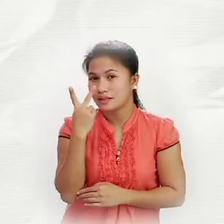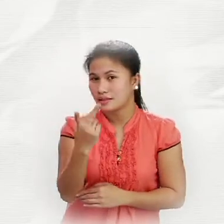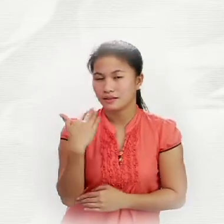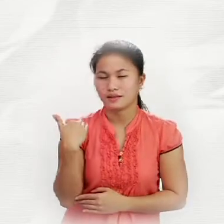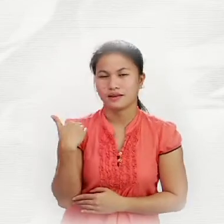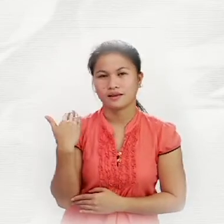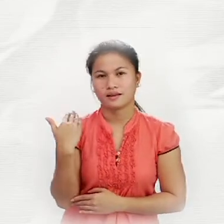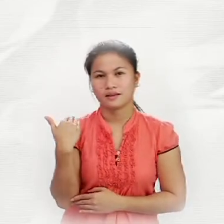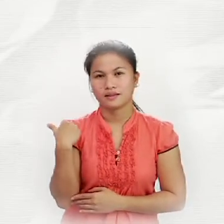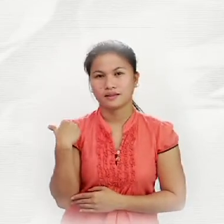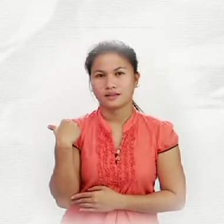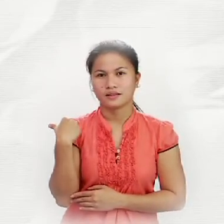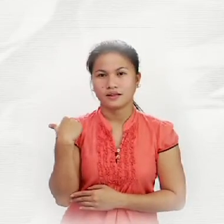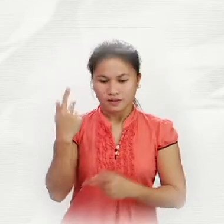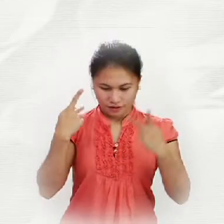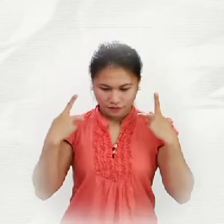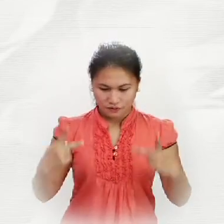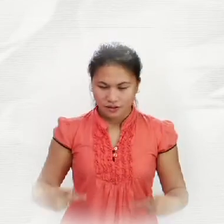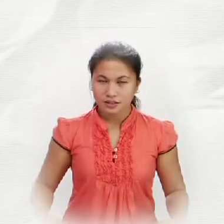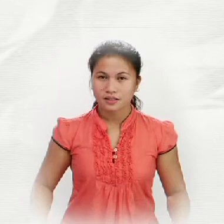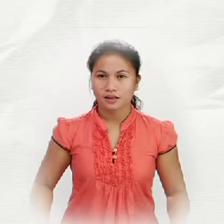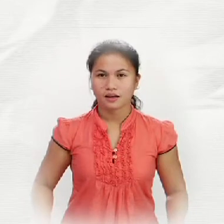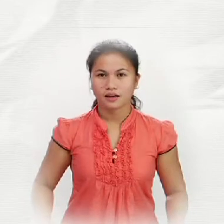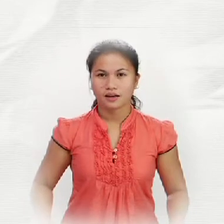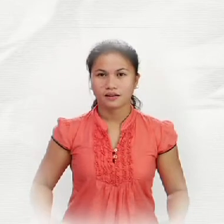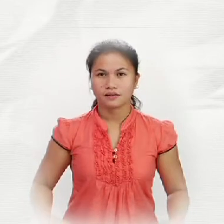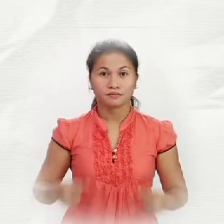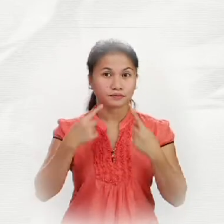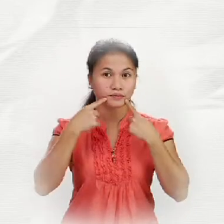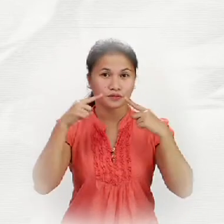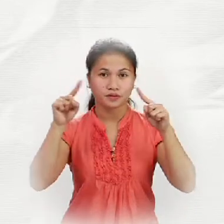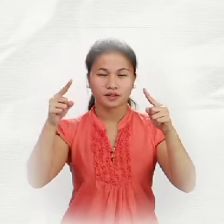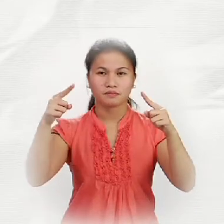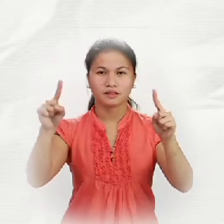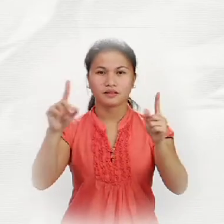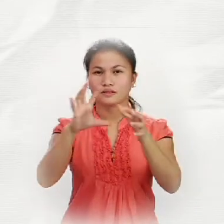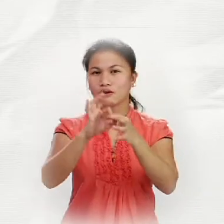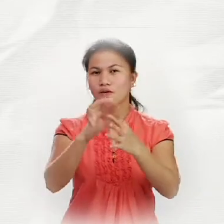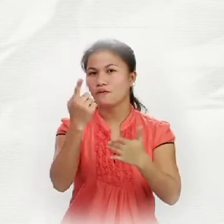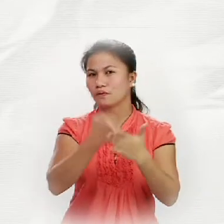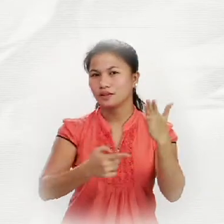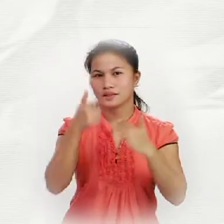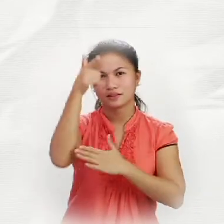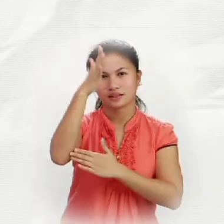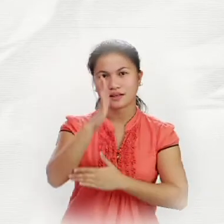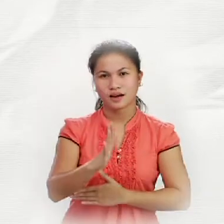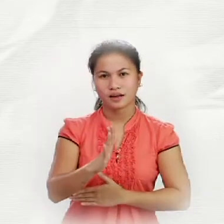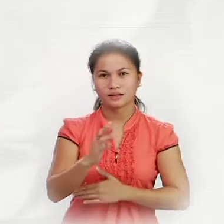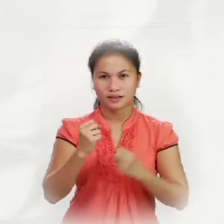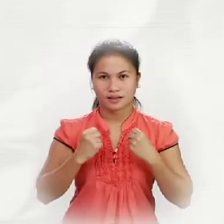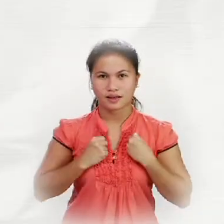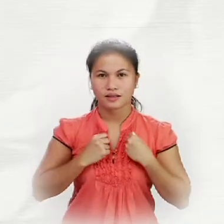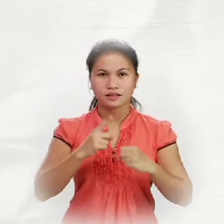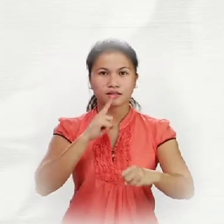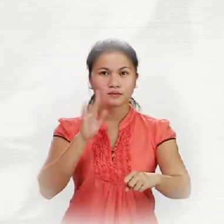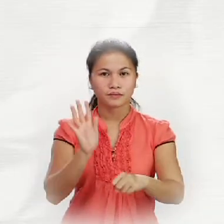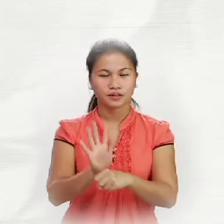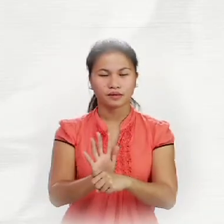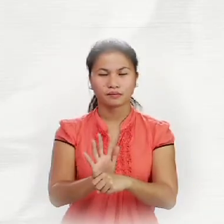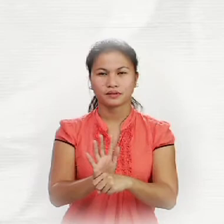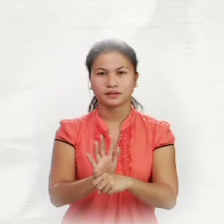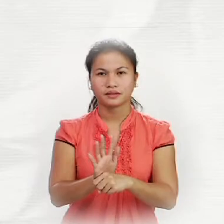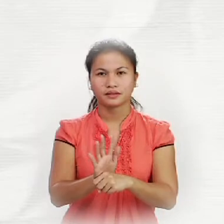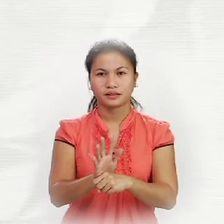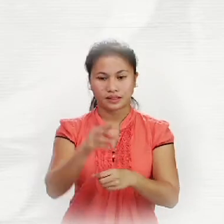yet the physical fulfillment of what God has promised.